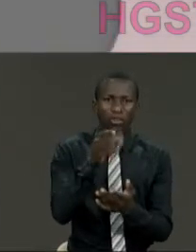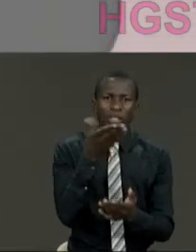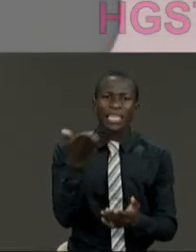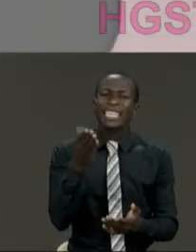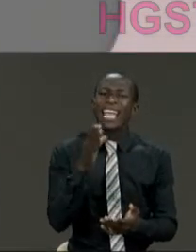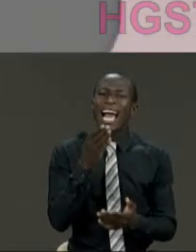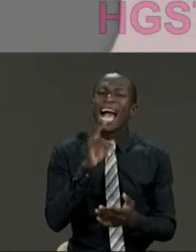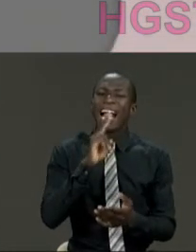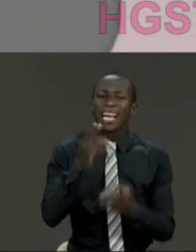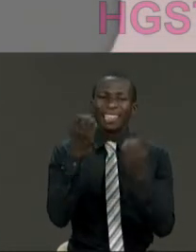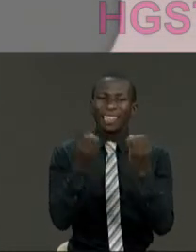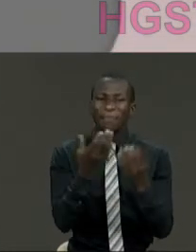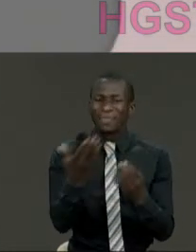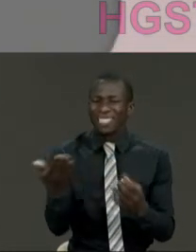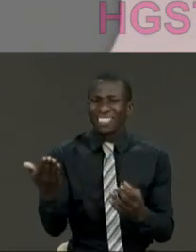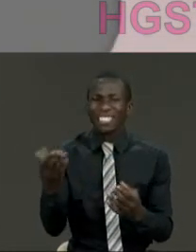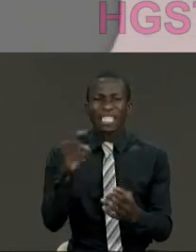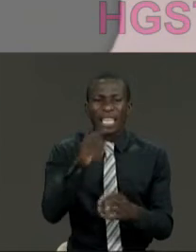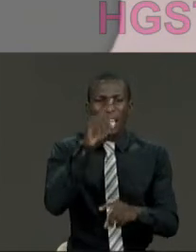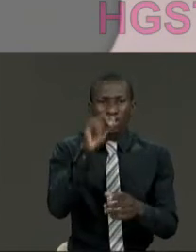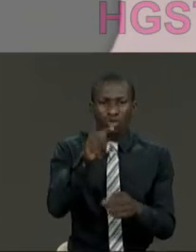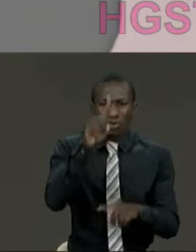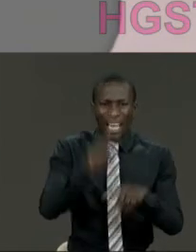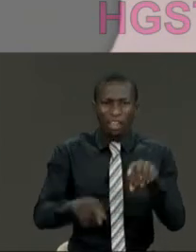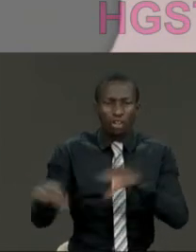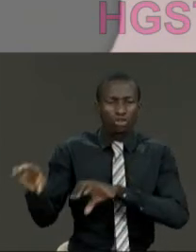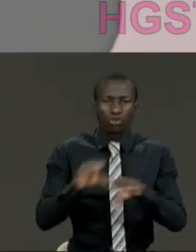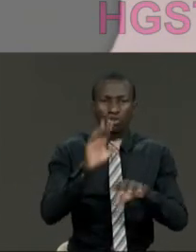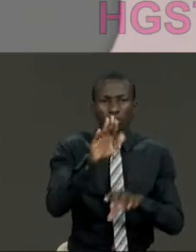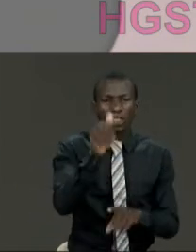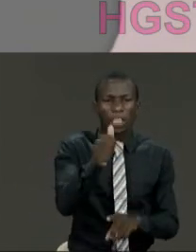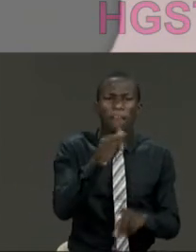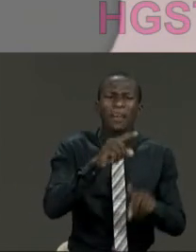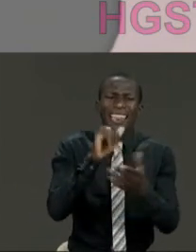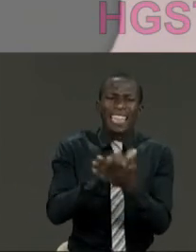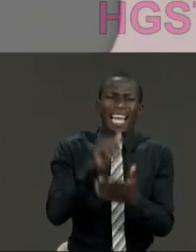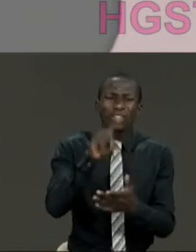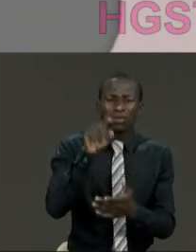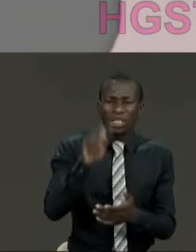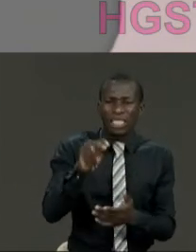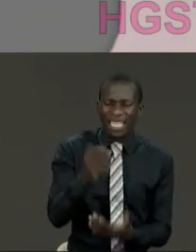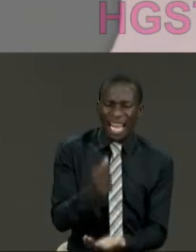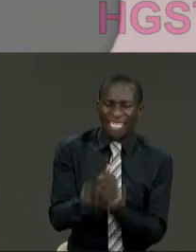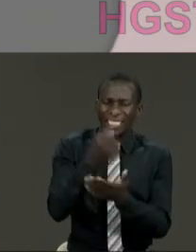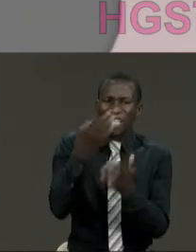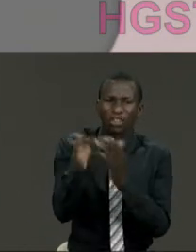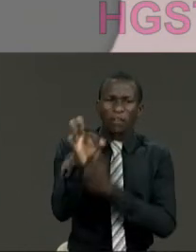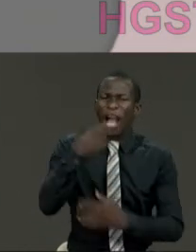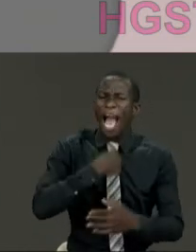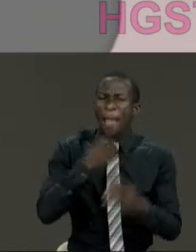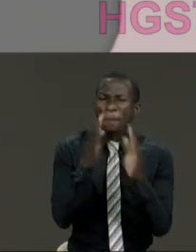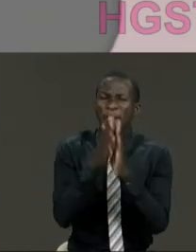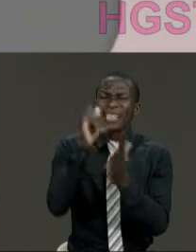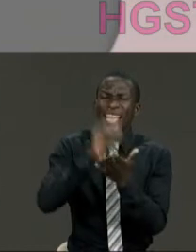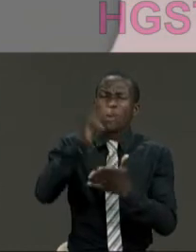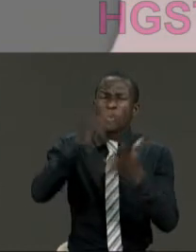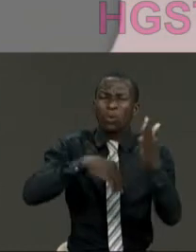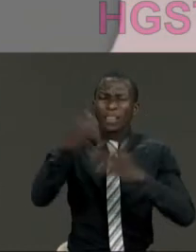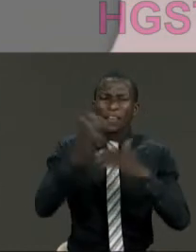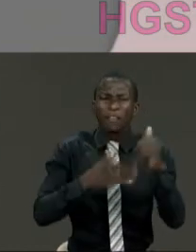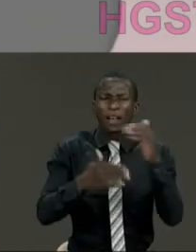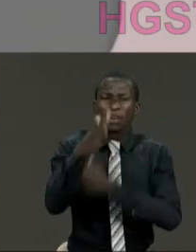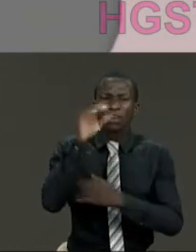by yourself that you need assistance of God. I pray everything that God needs to do for